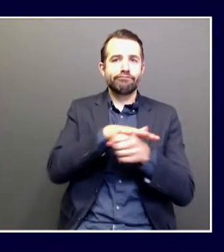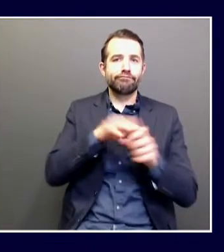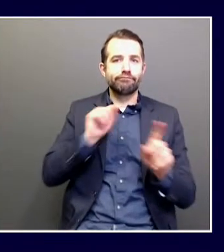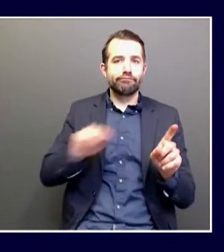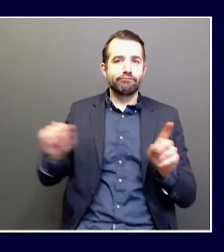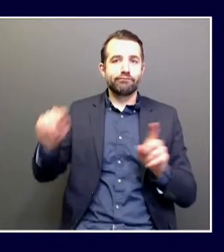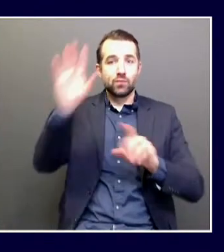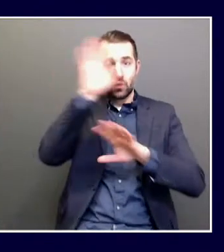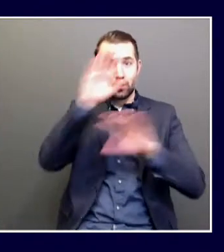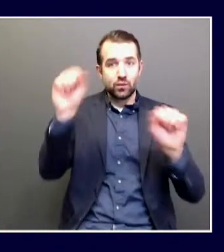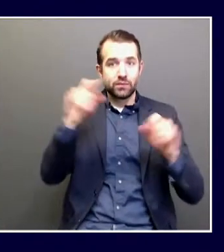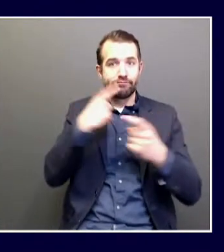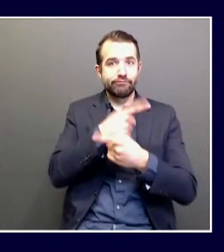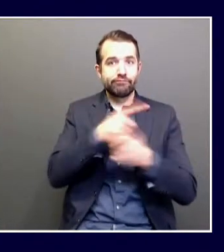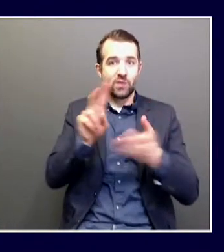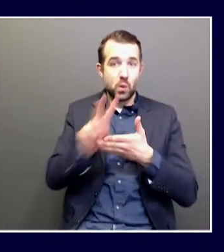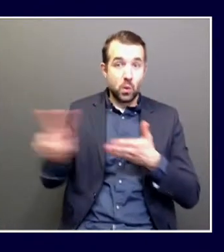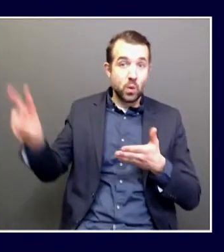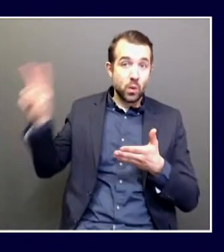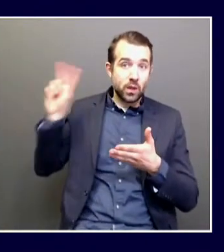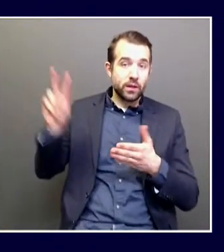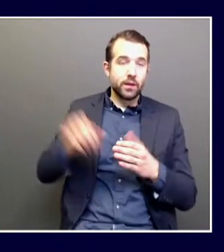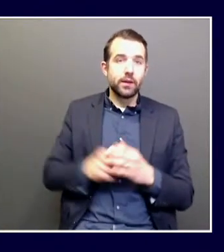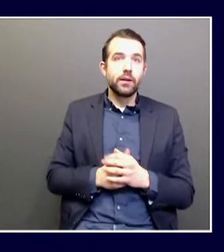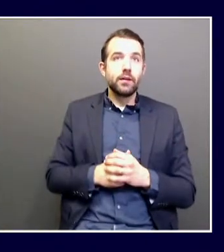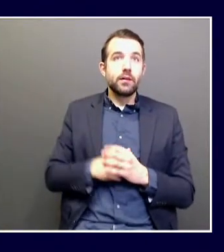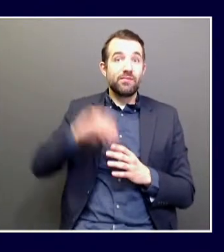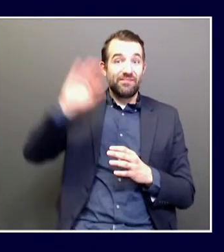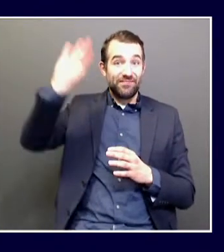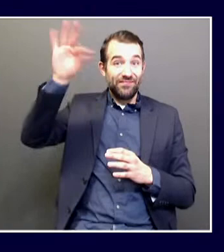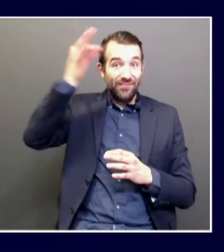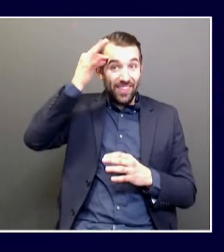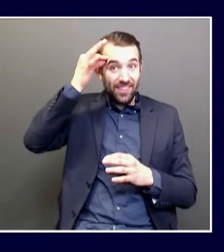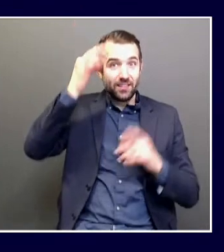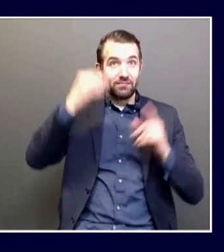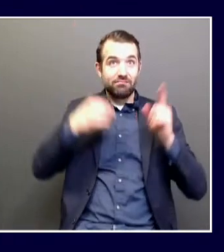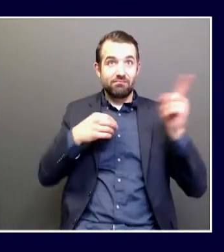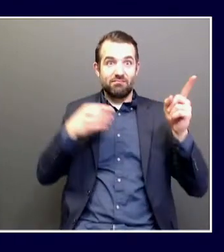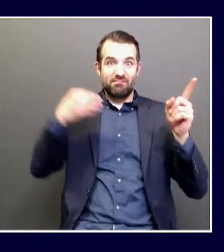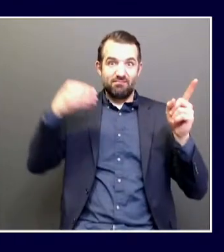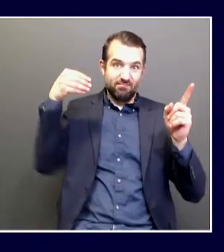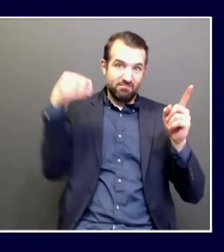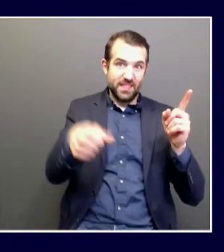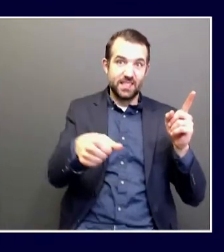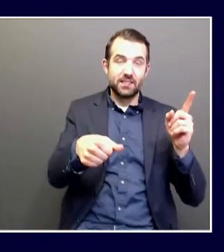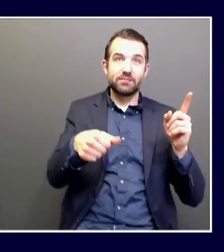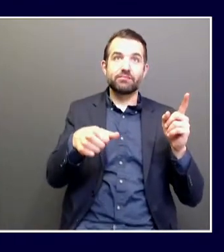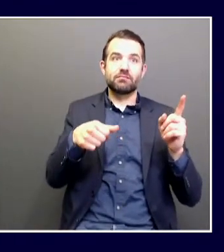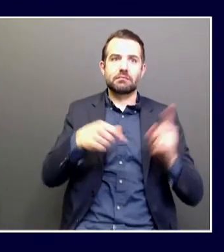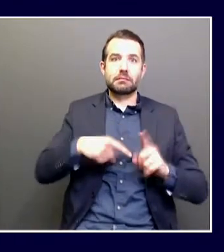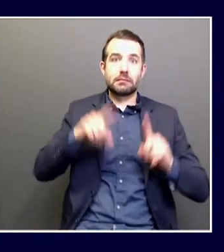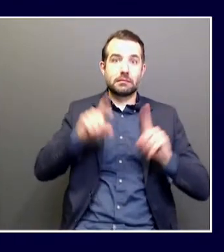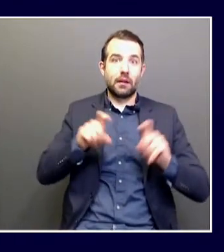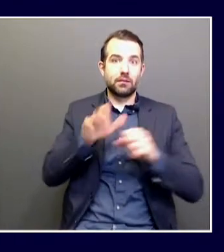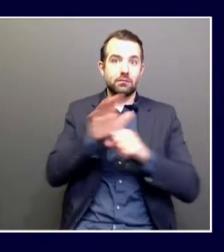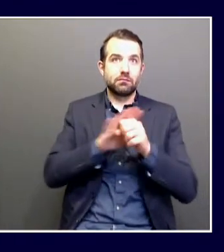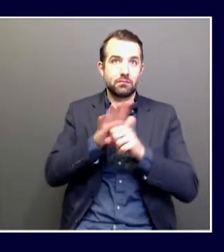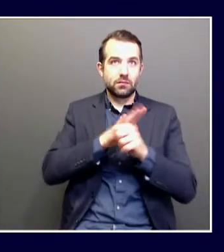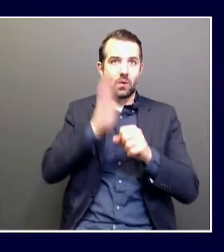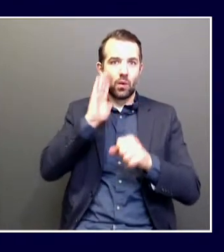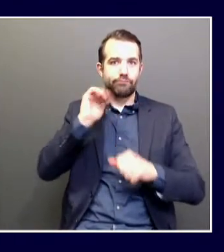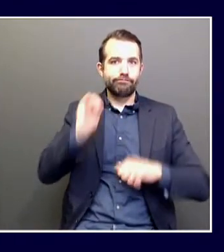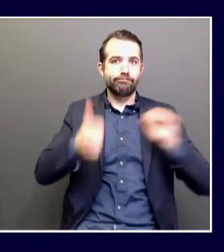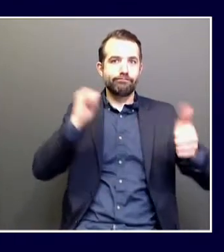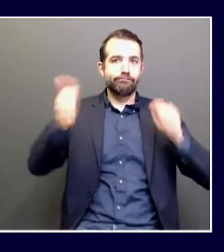the opportunity to stand up more federally sponsored testing sites. Is there any news yet on if any of those will be coming to